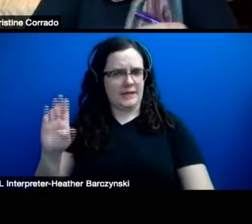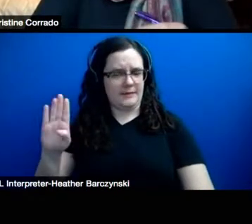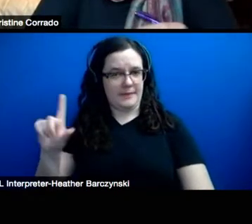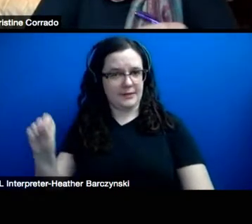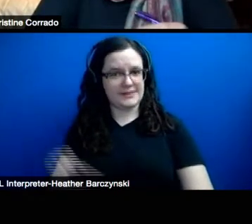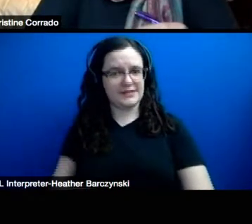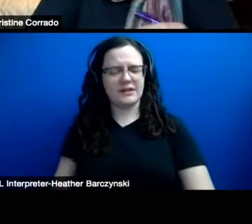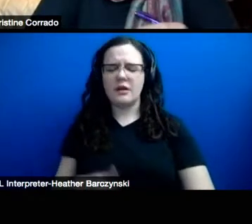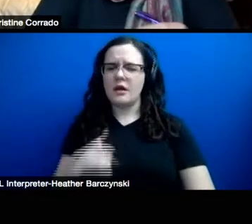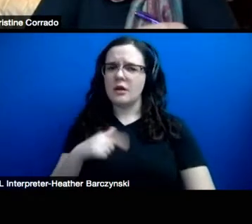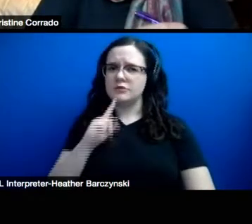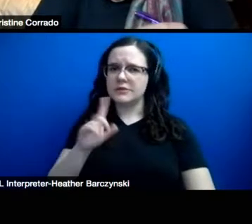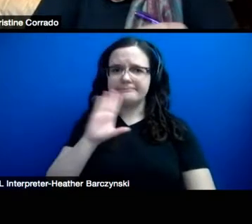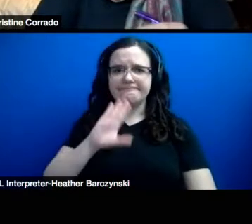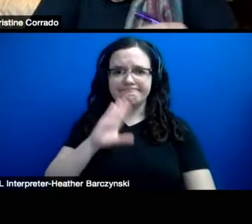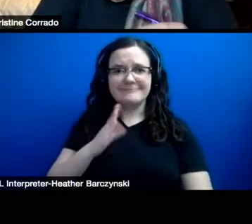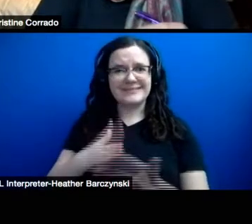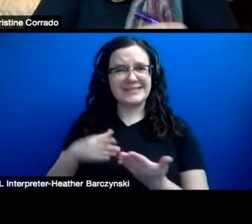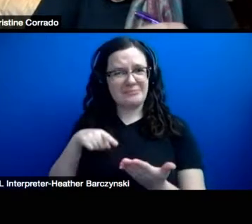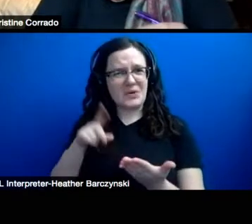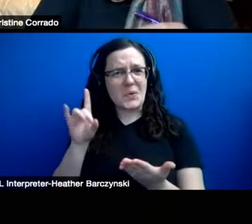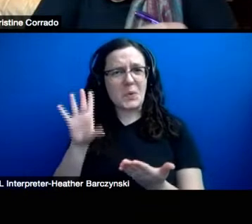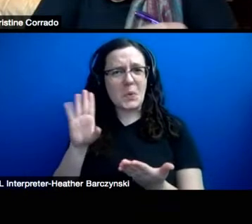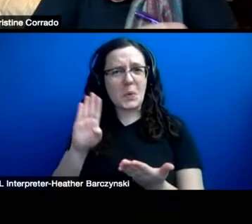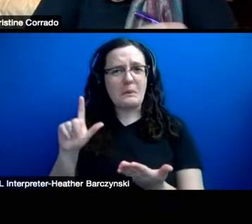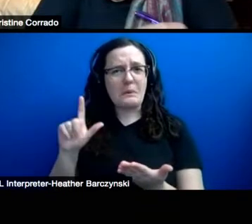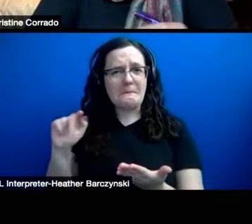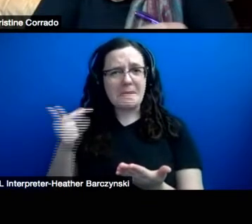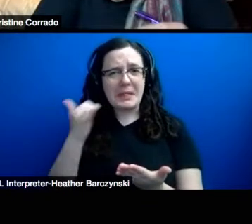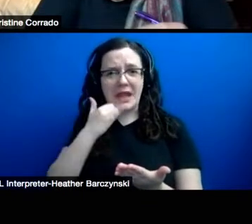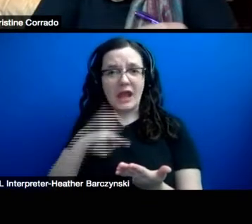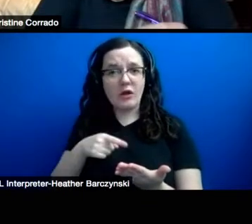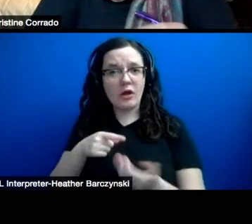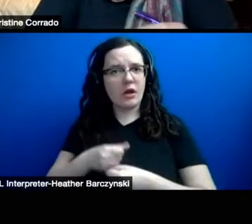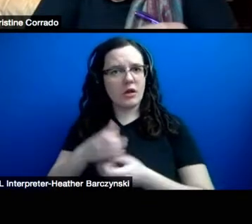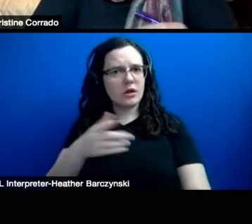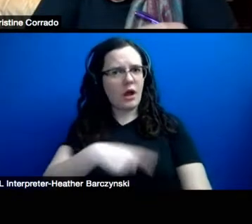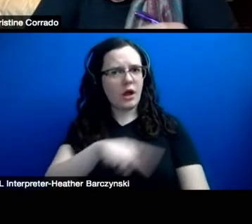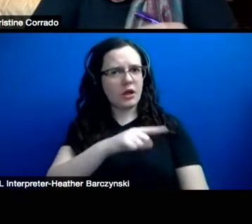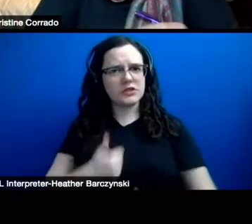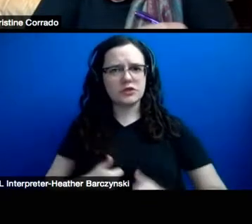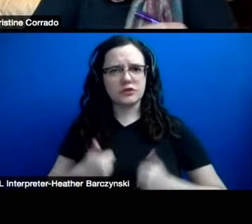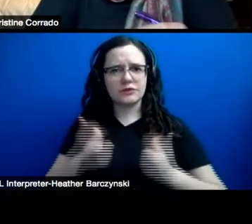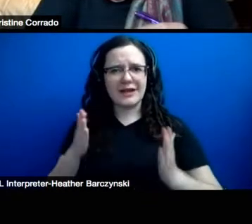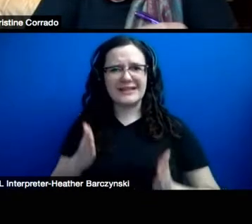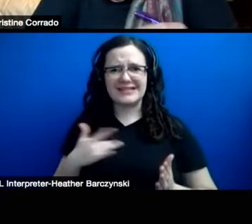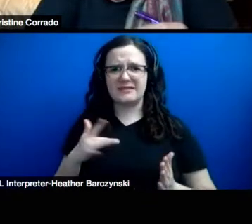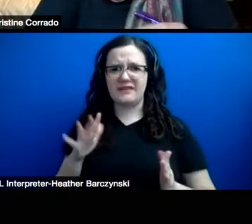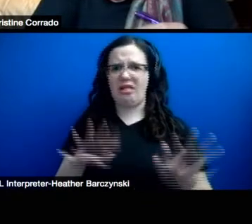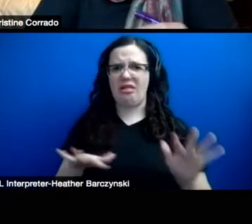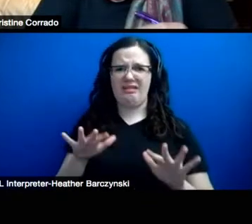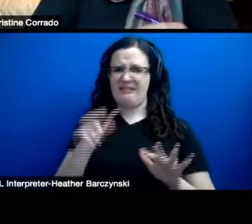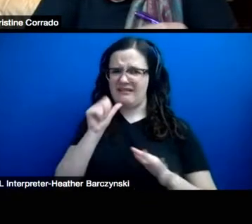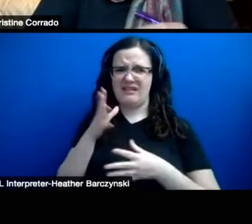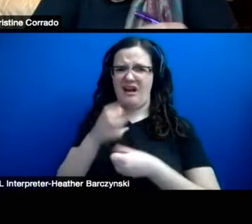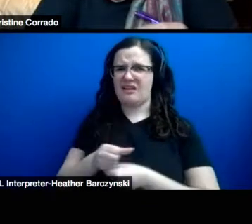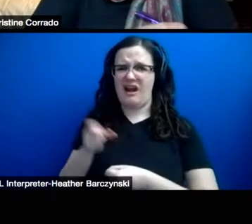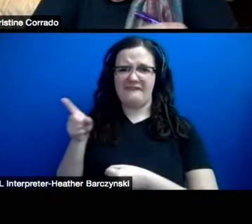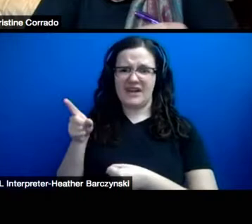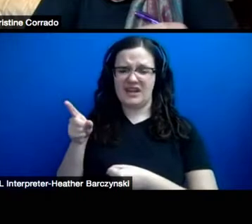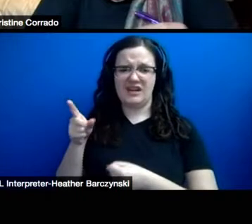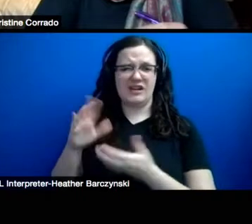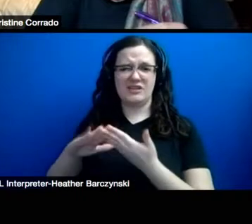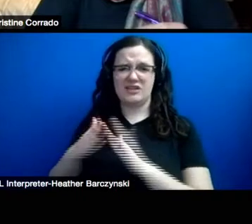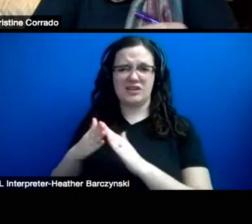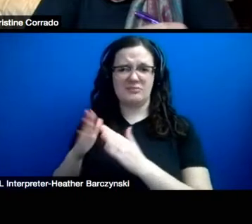of these egregious billing errors have caused some of our residents to lose confidence in the community choice aggregation program,